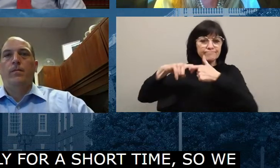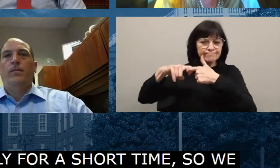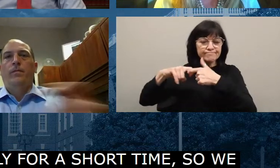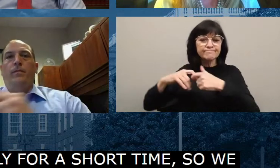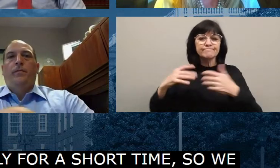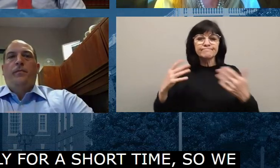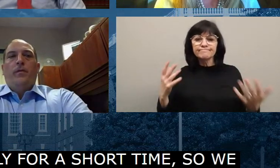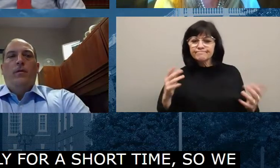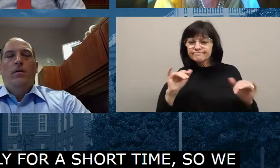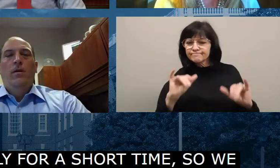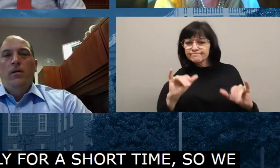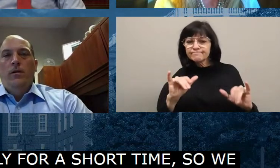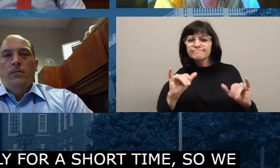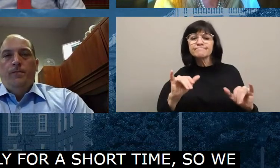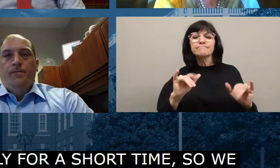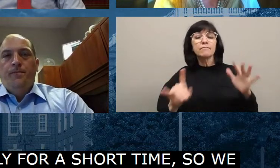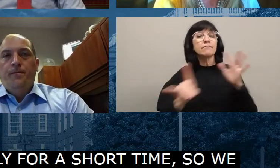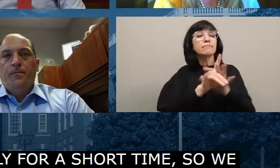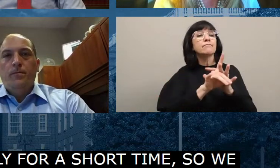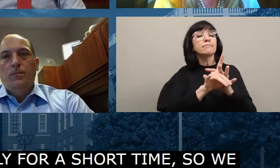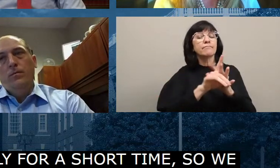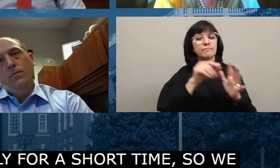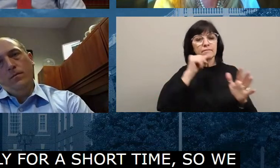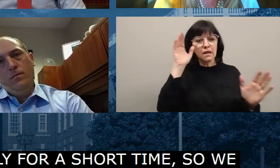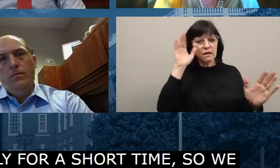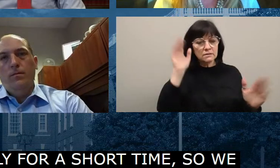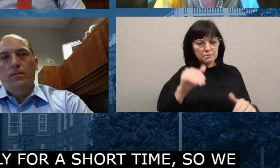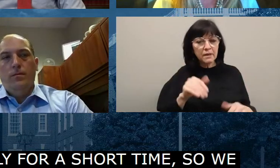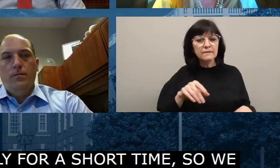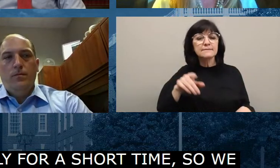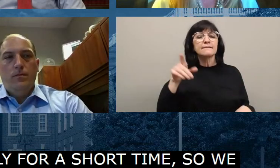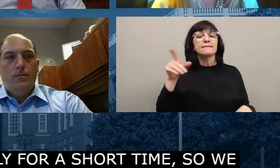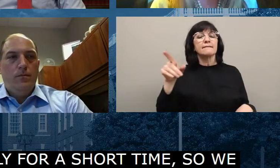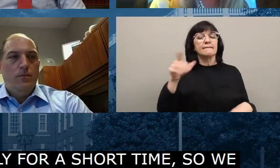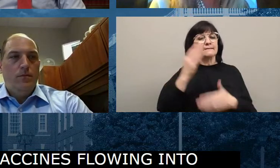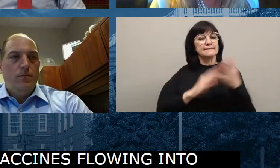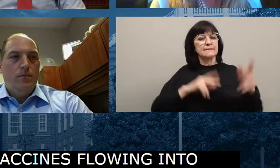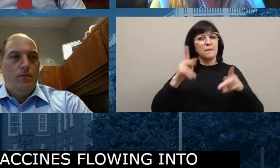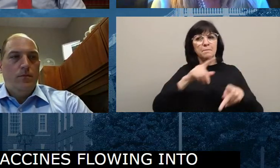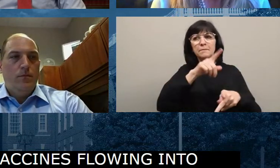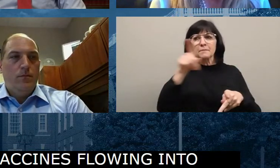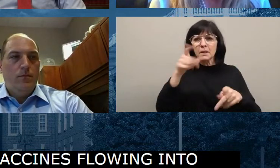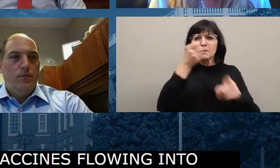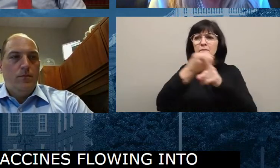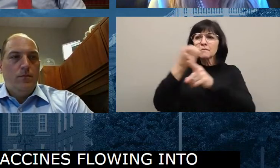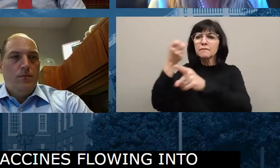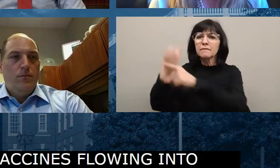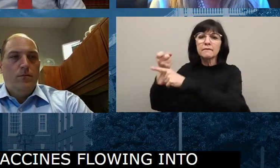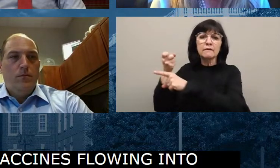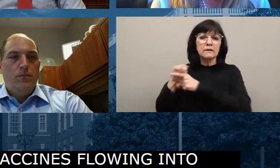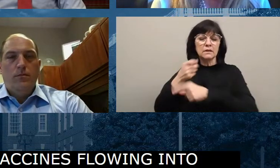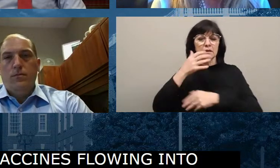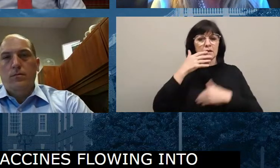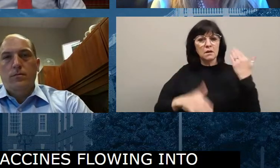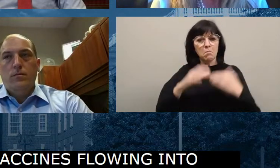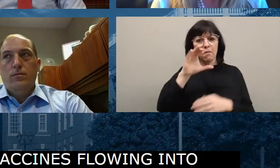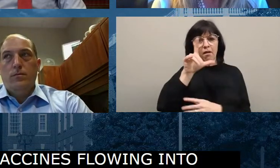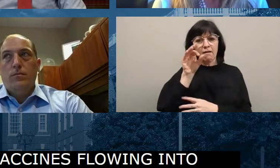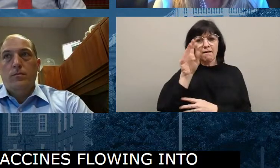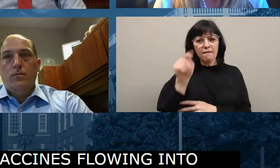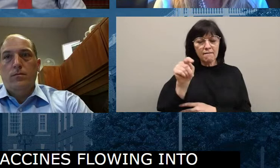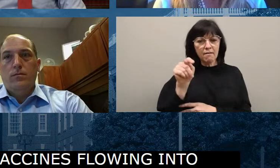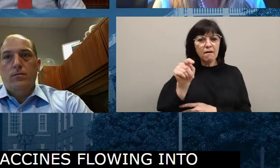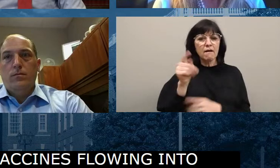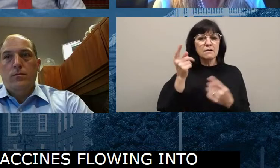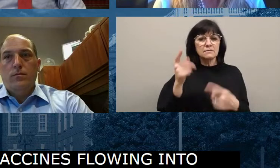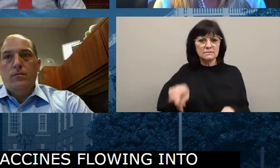unexpected conditions with respect to blood clots that have been identified and 6 people that received the vaccine out of